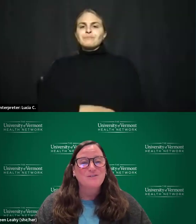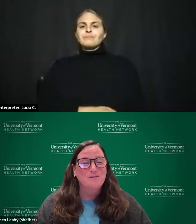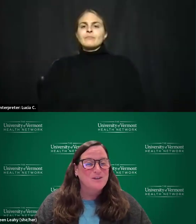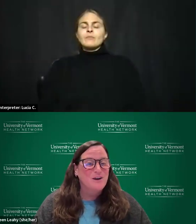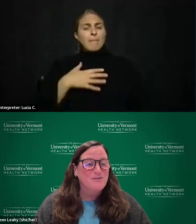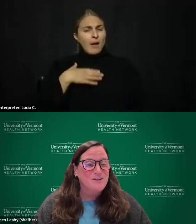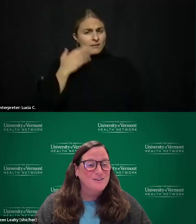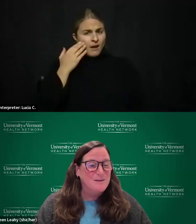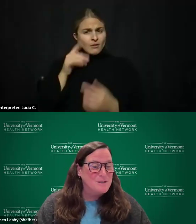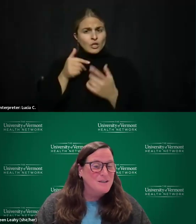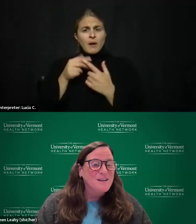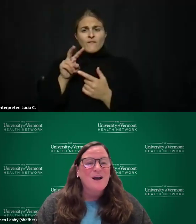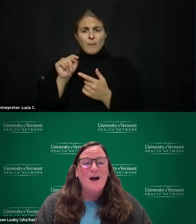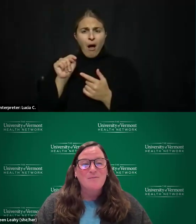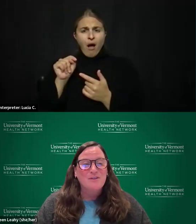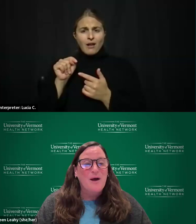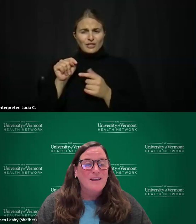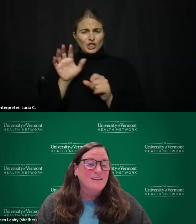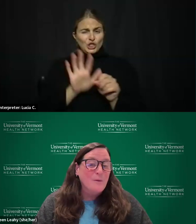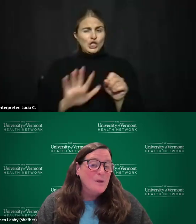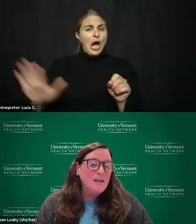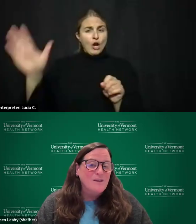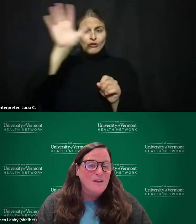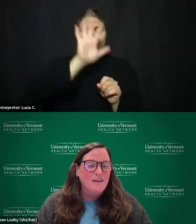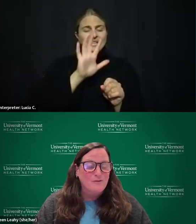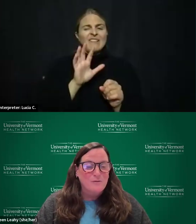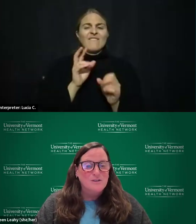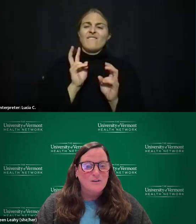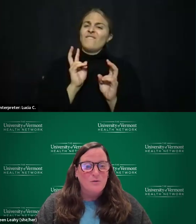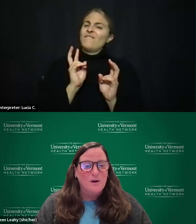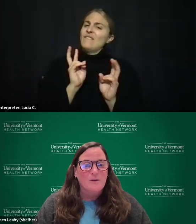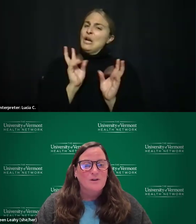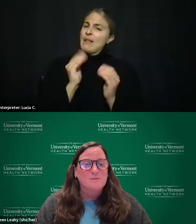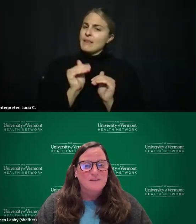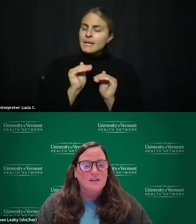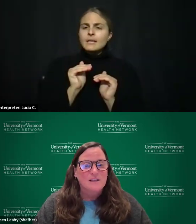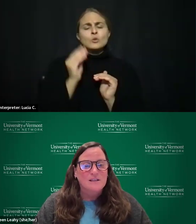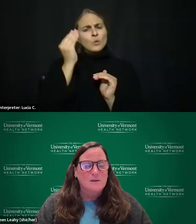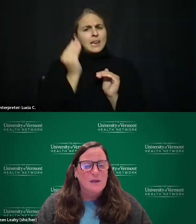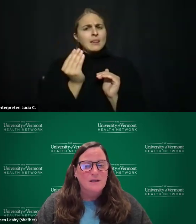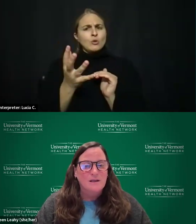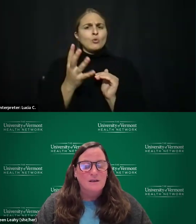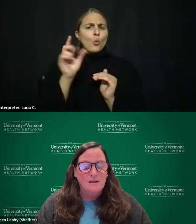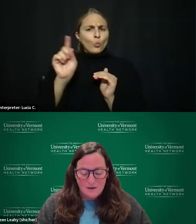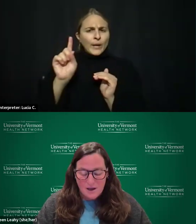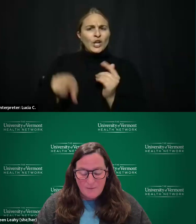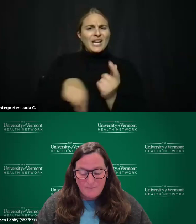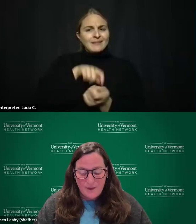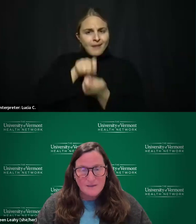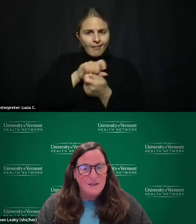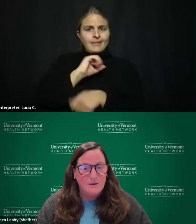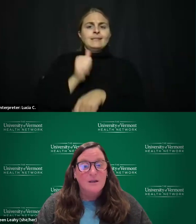My knowledge of Vermont geography is limited, so we can get you that information of where specifically is located